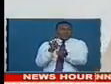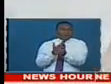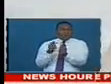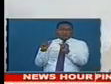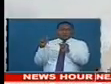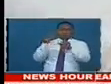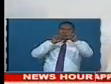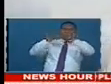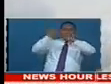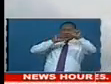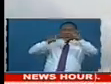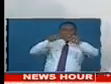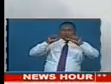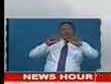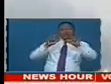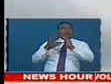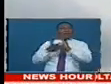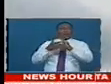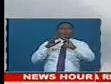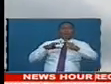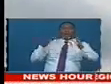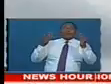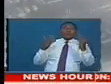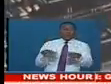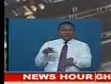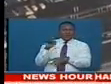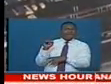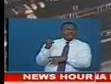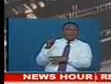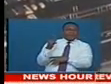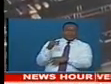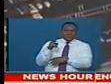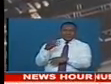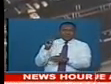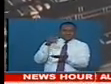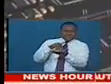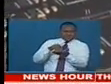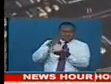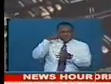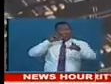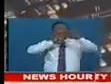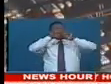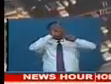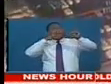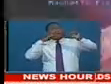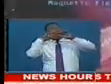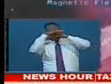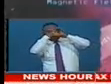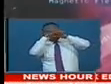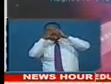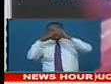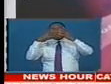and Technology Center had officially been opened. The center, which is Ghana's first space science center for space